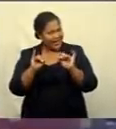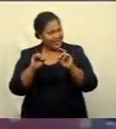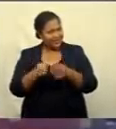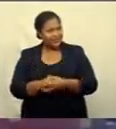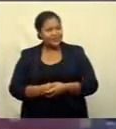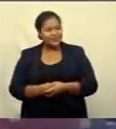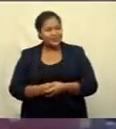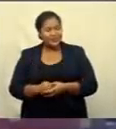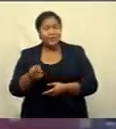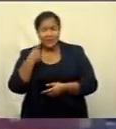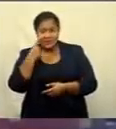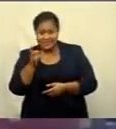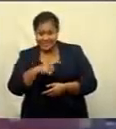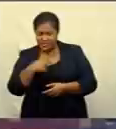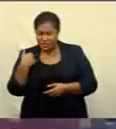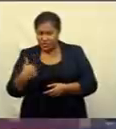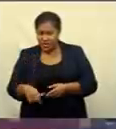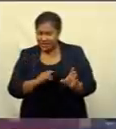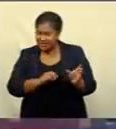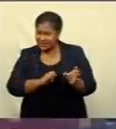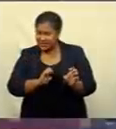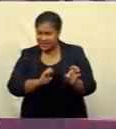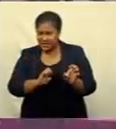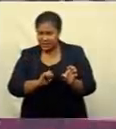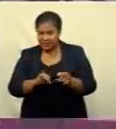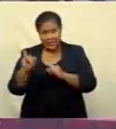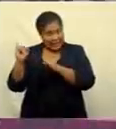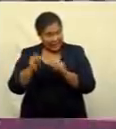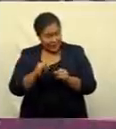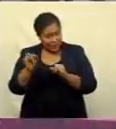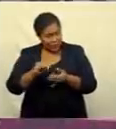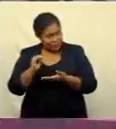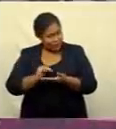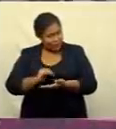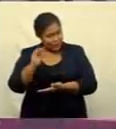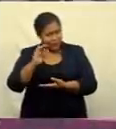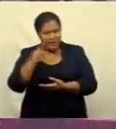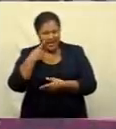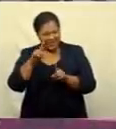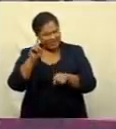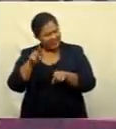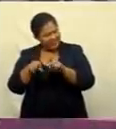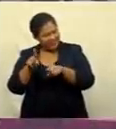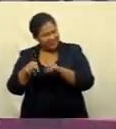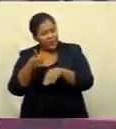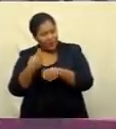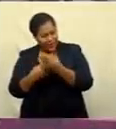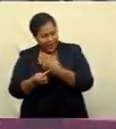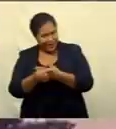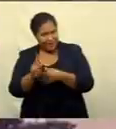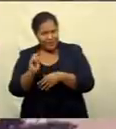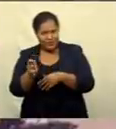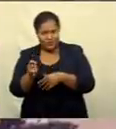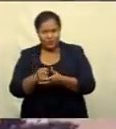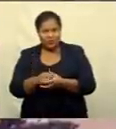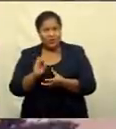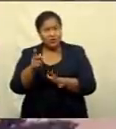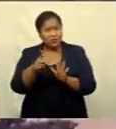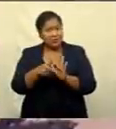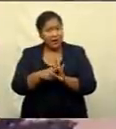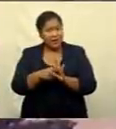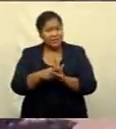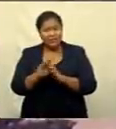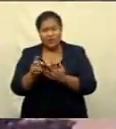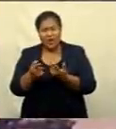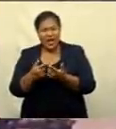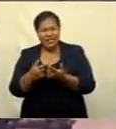saw Chinese imports jump, and there is concern that inflation could arrive with them. That as prices for commodities